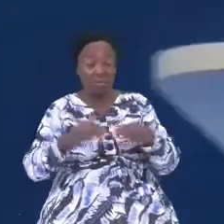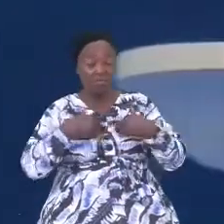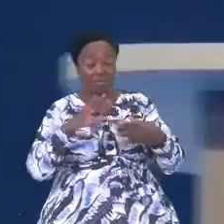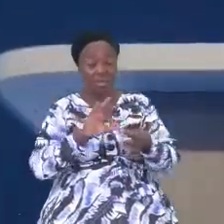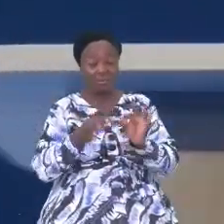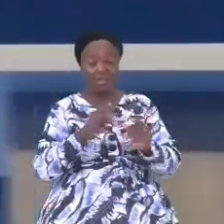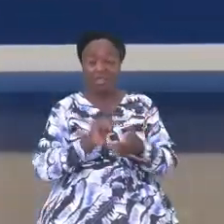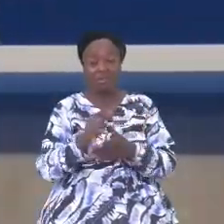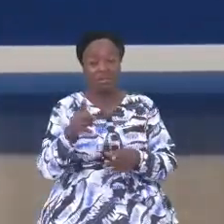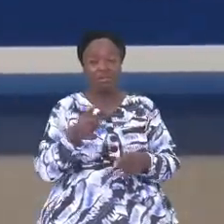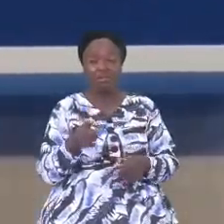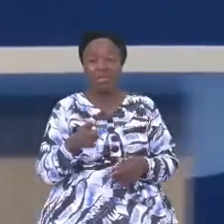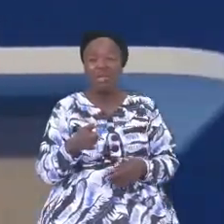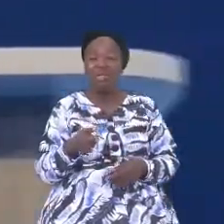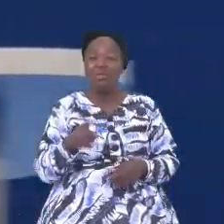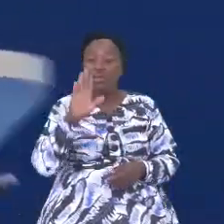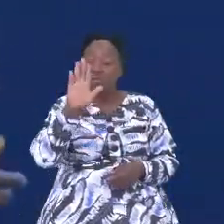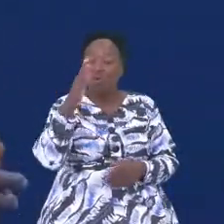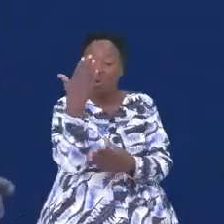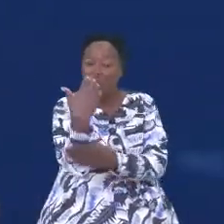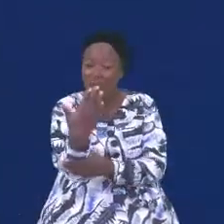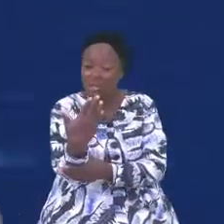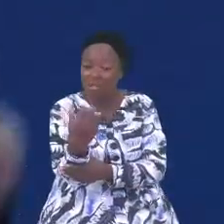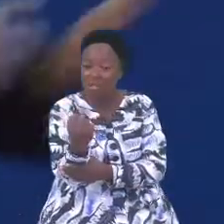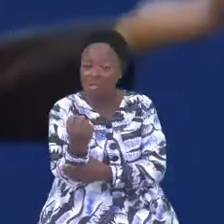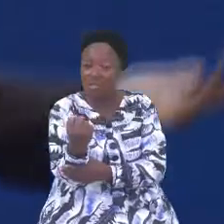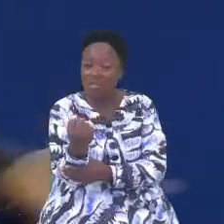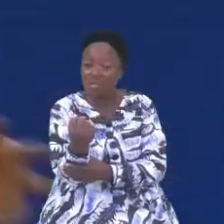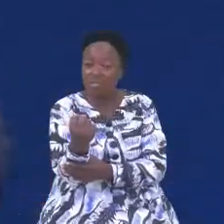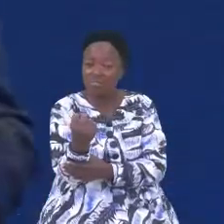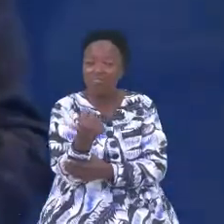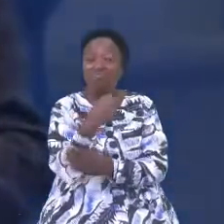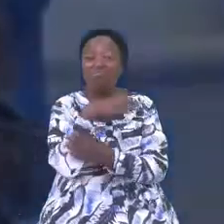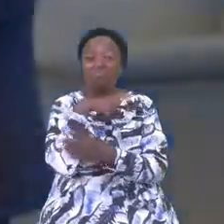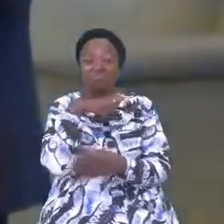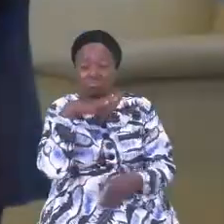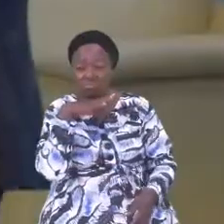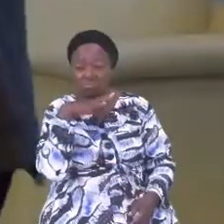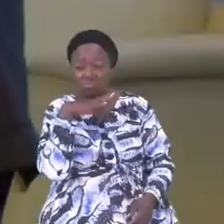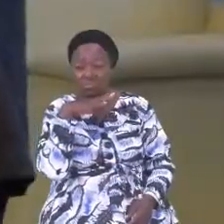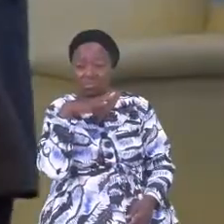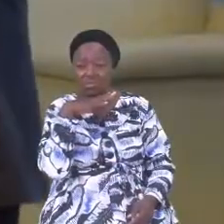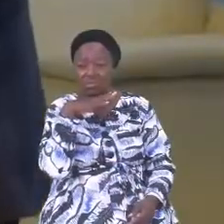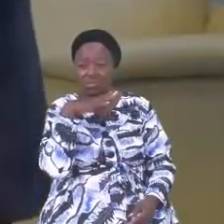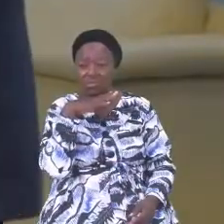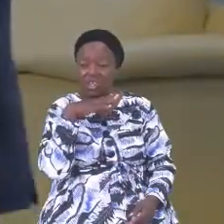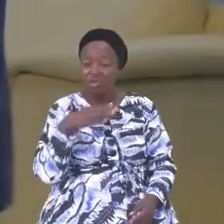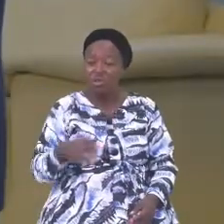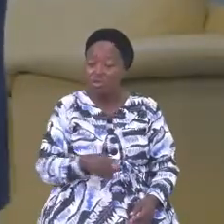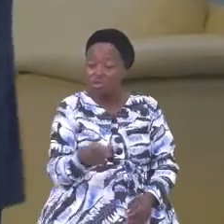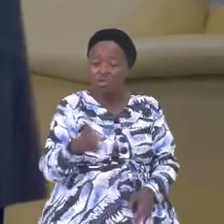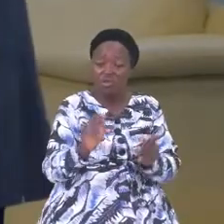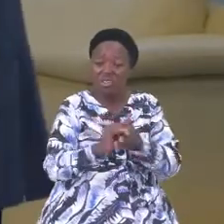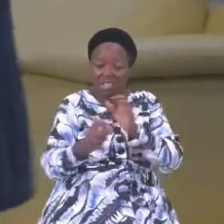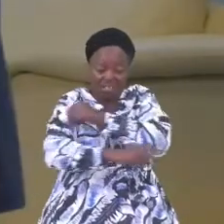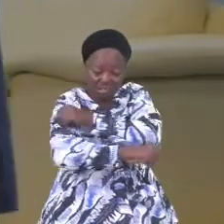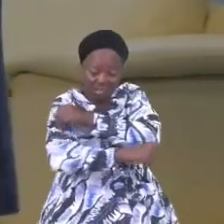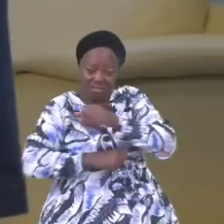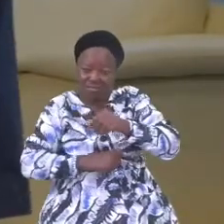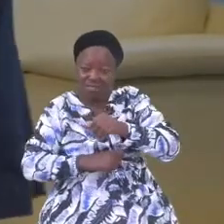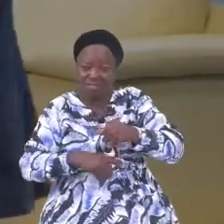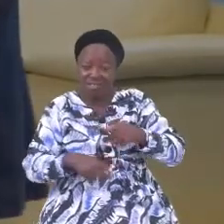you. Your hands defiled. Those who steal, their hands